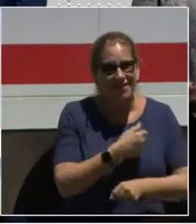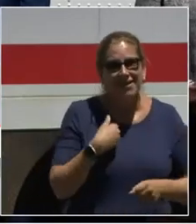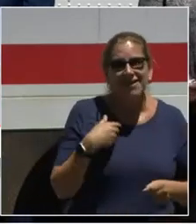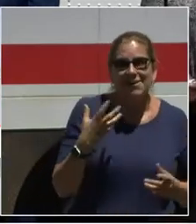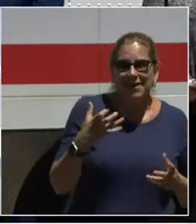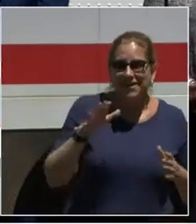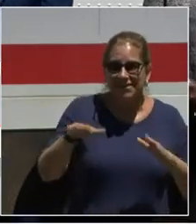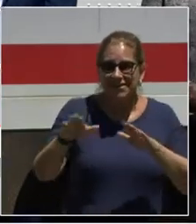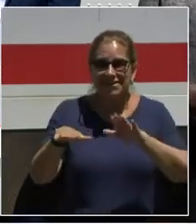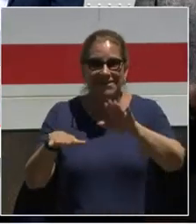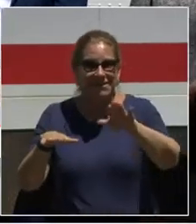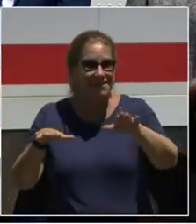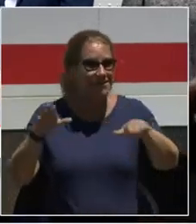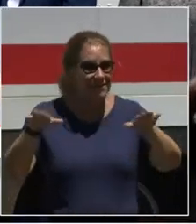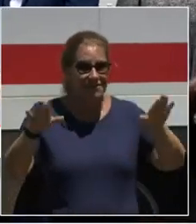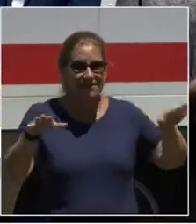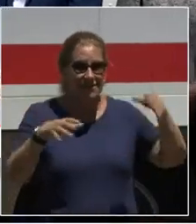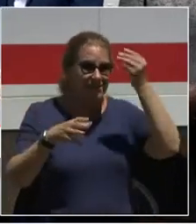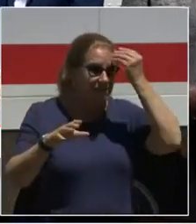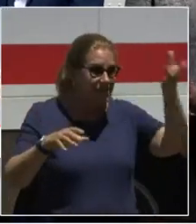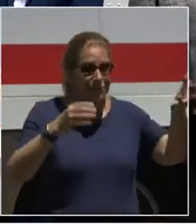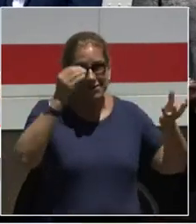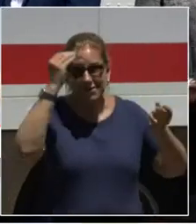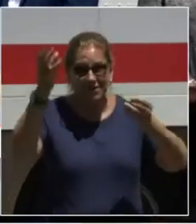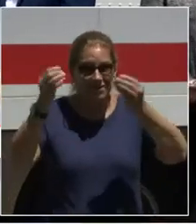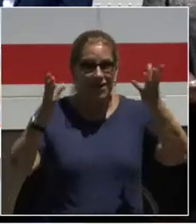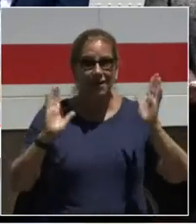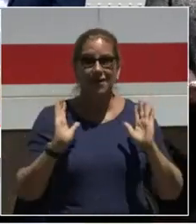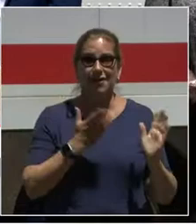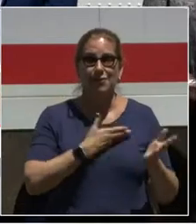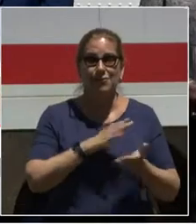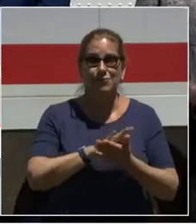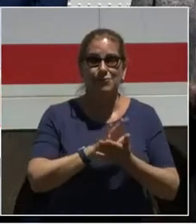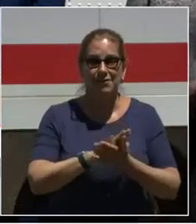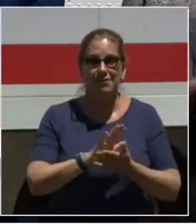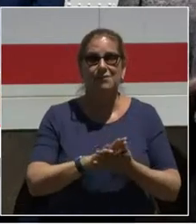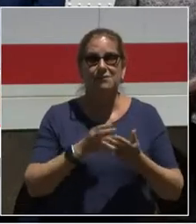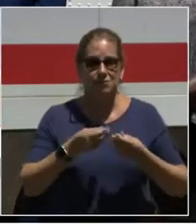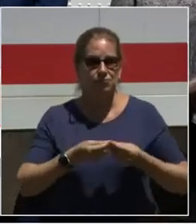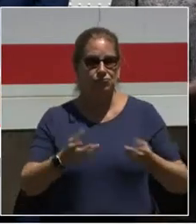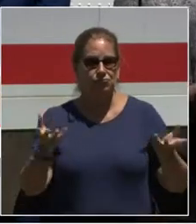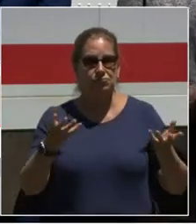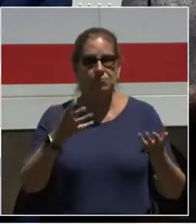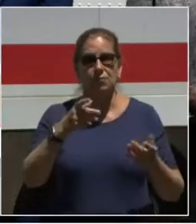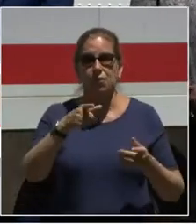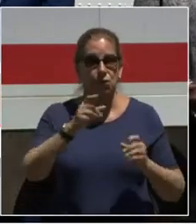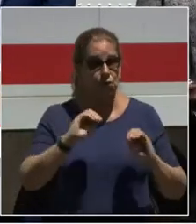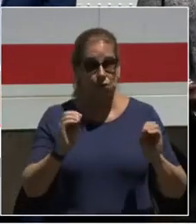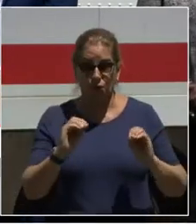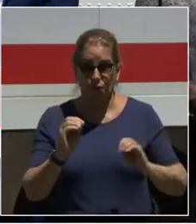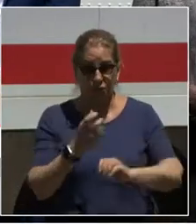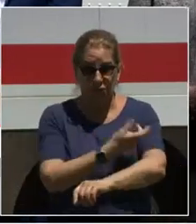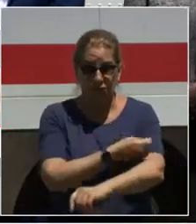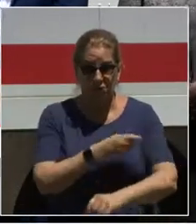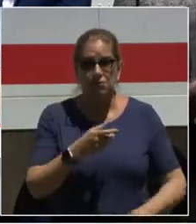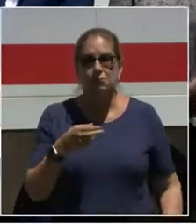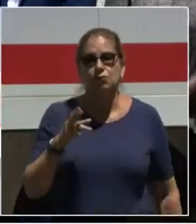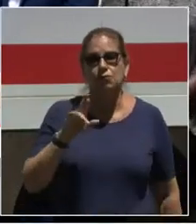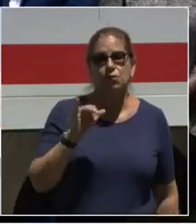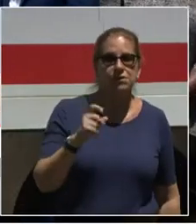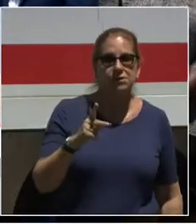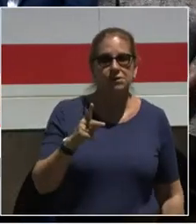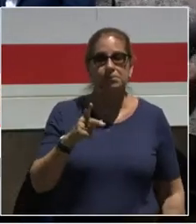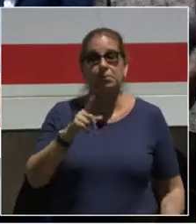schools, even children who are vaccinated are at risk, because these vaccines, while they're excellent, they're not 100%